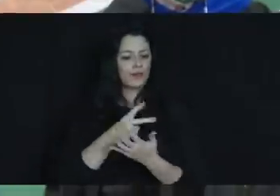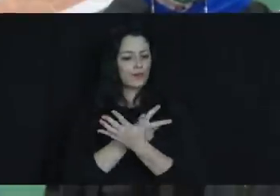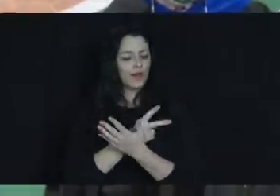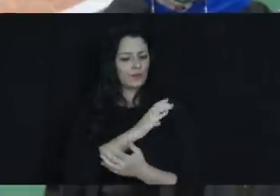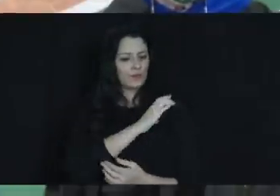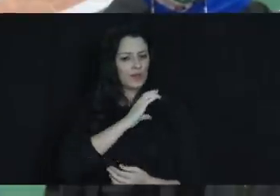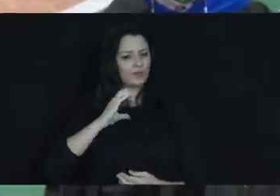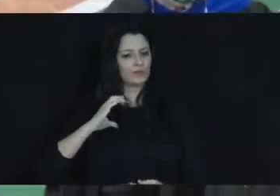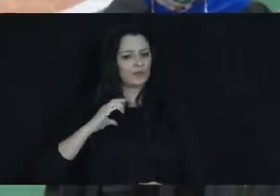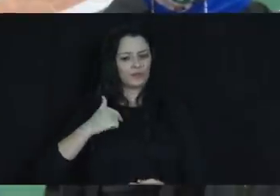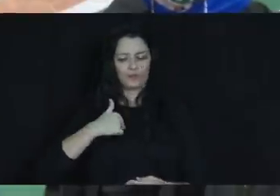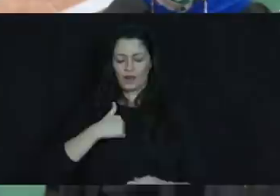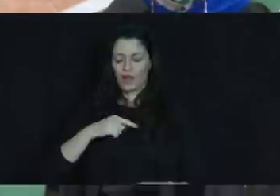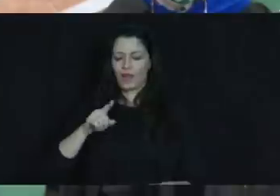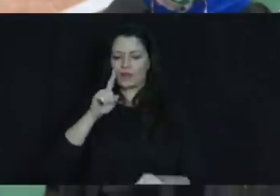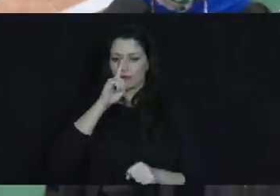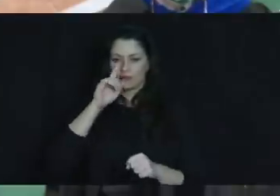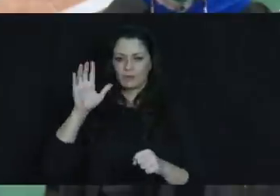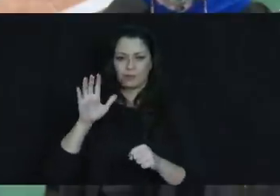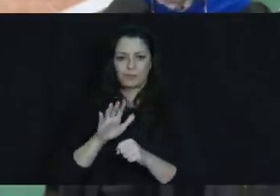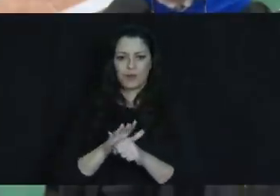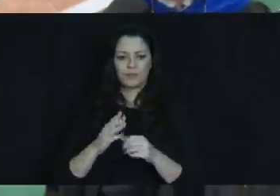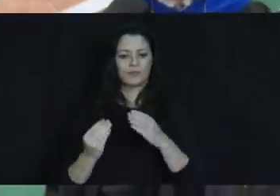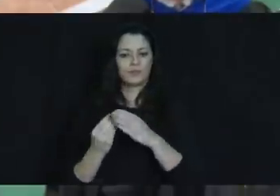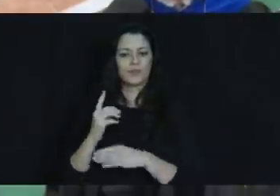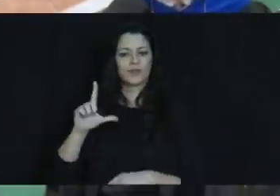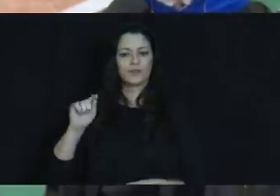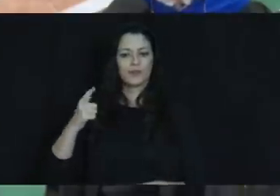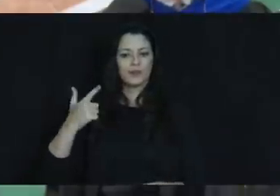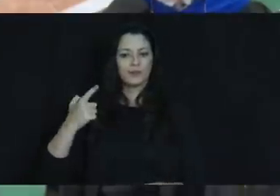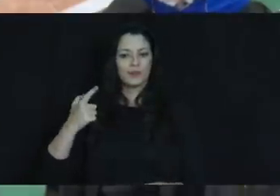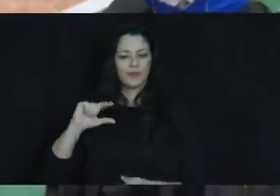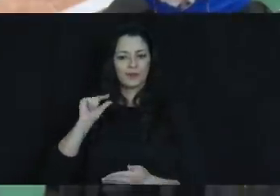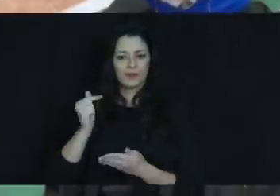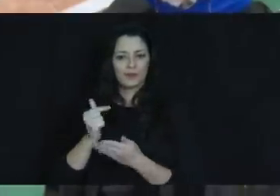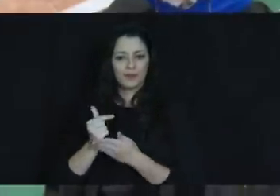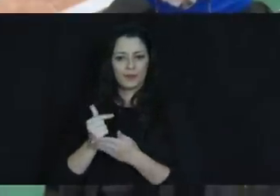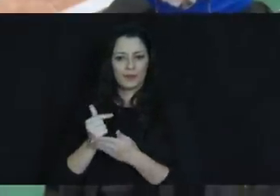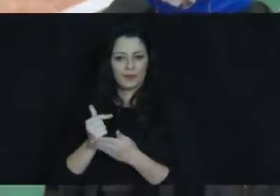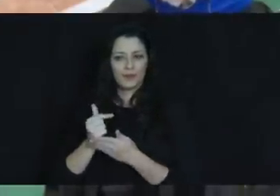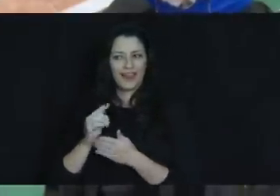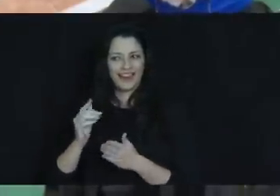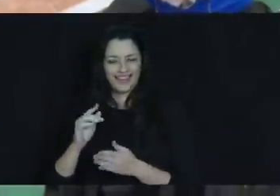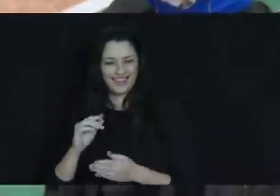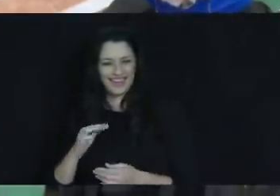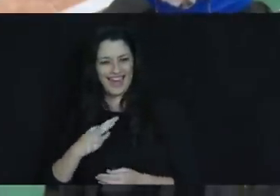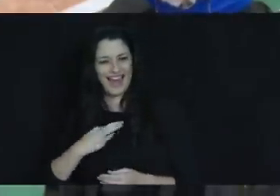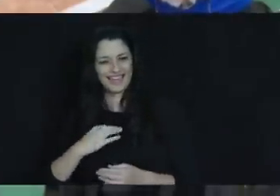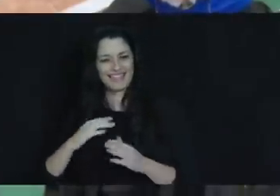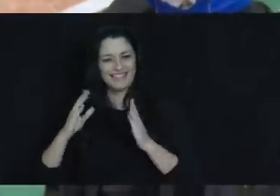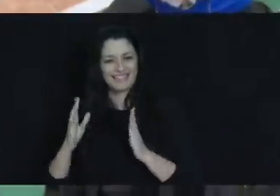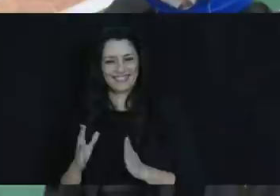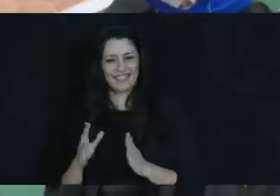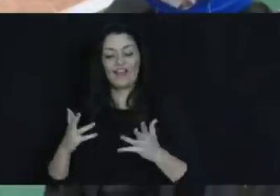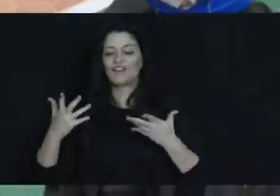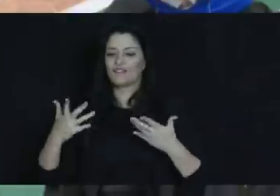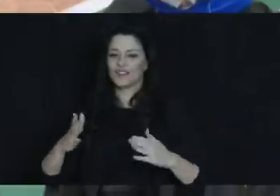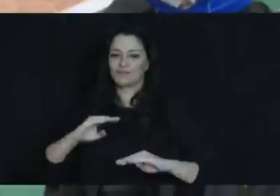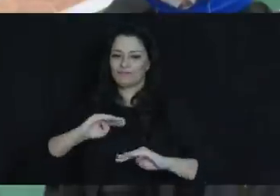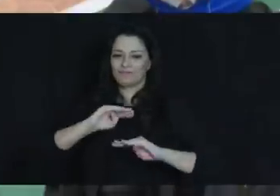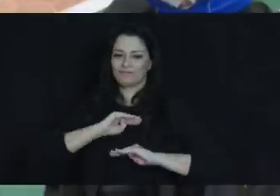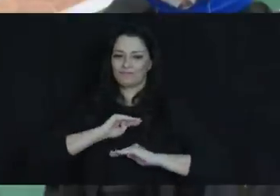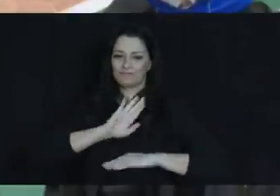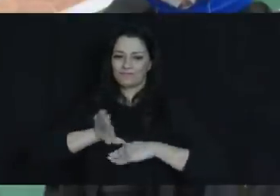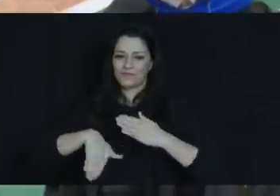Council, I certify that the spring 2021 grad candidates have completed